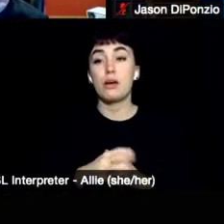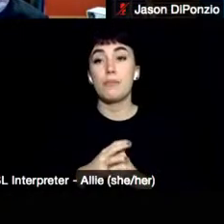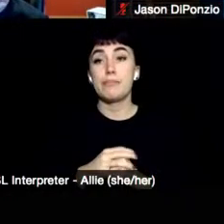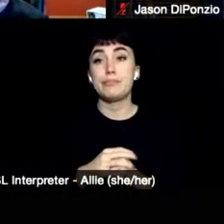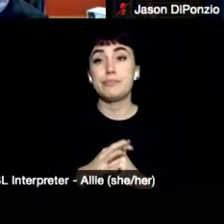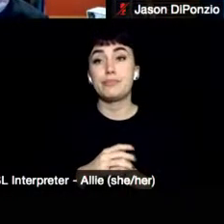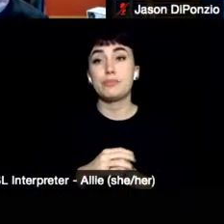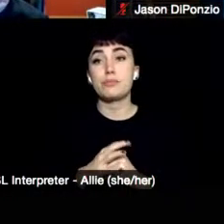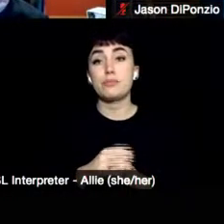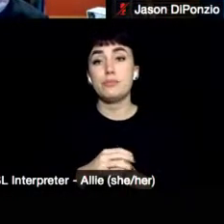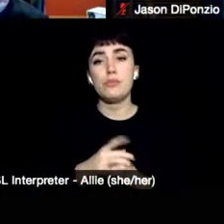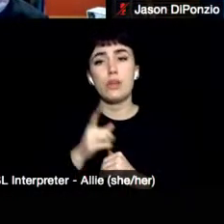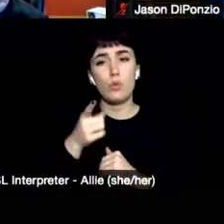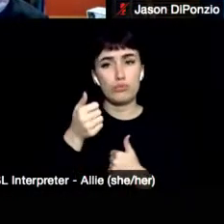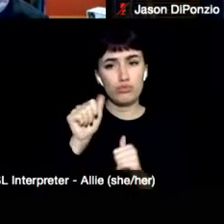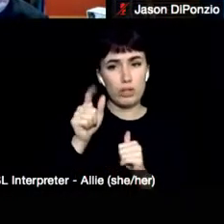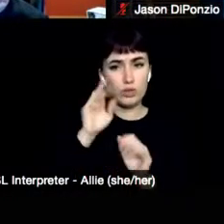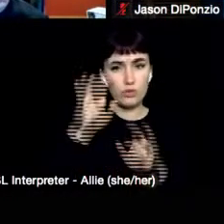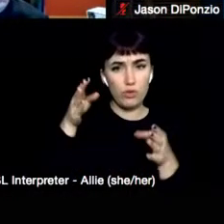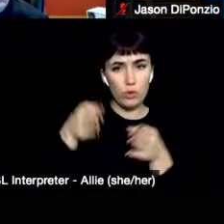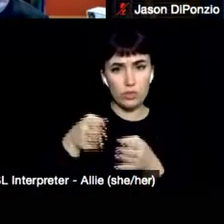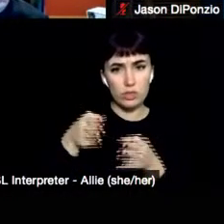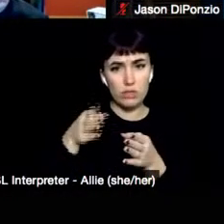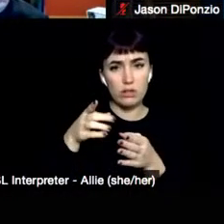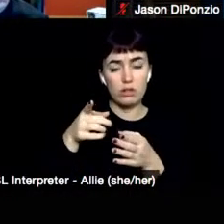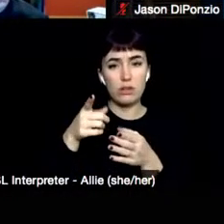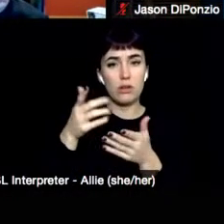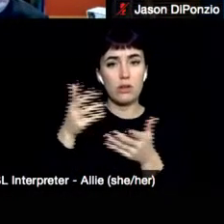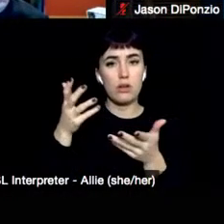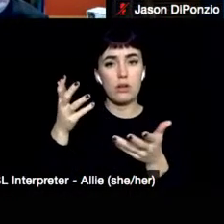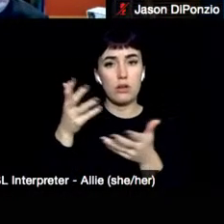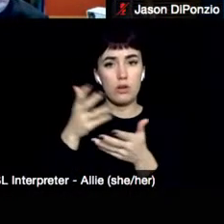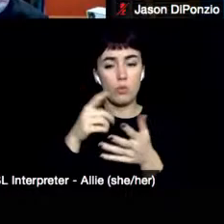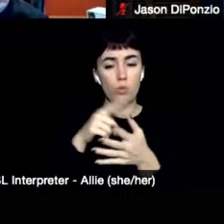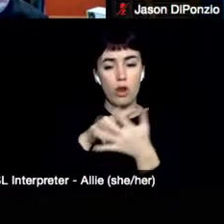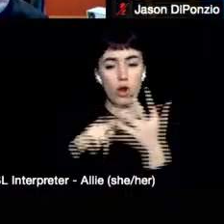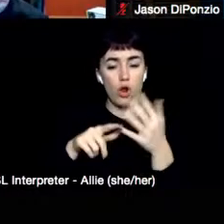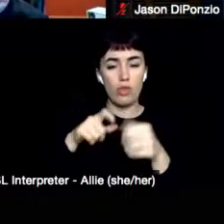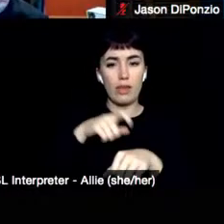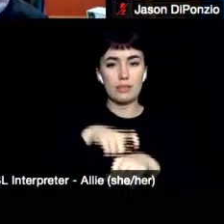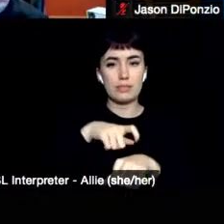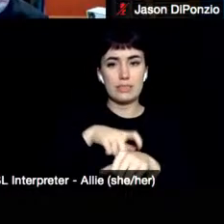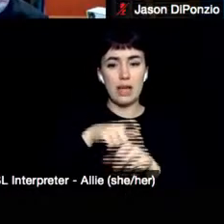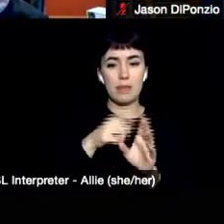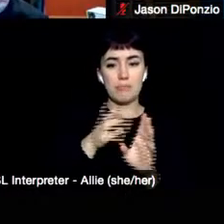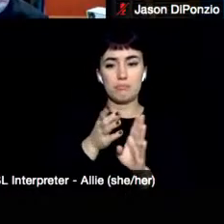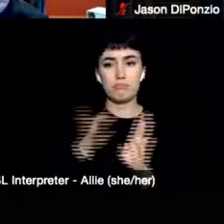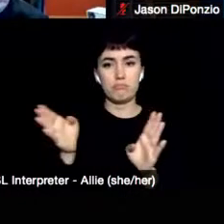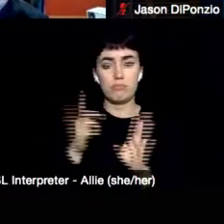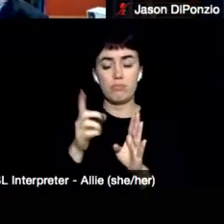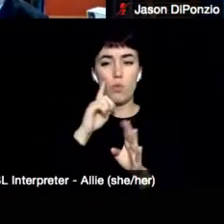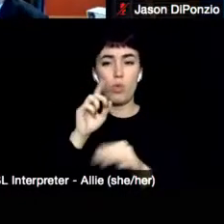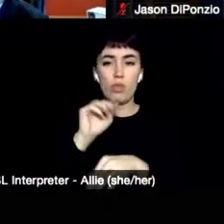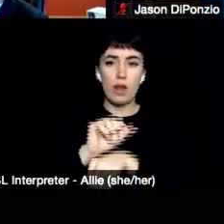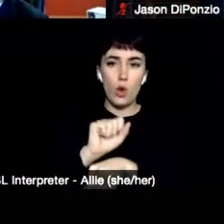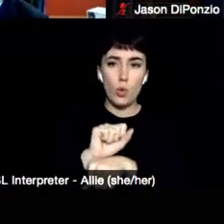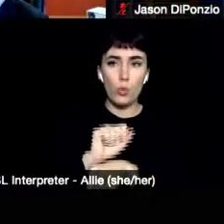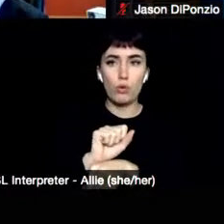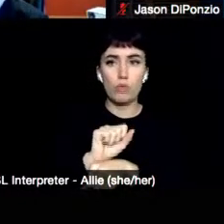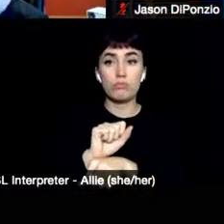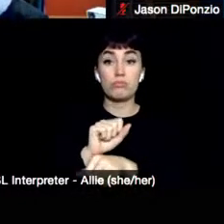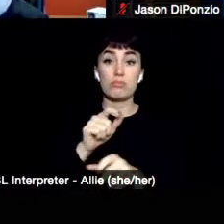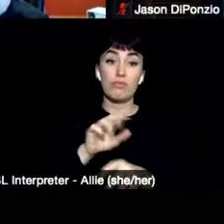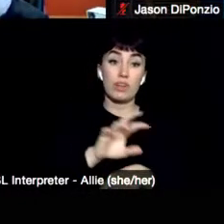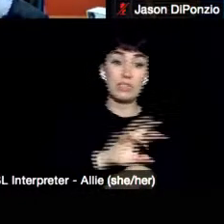what I believe you're trying to focus on, Bill, is what exactly are the timeframes for the night work? They've talked about having it from